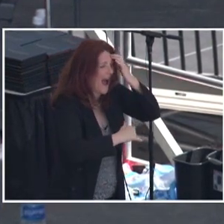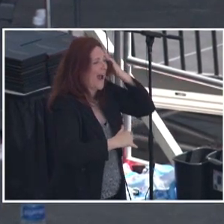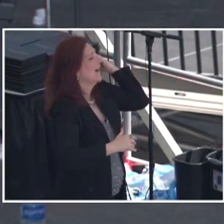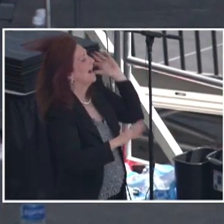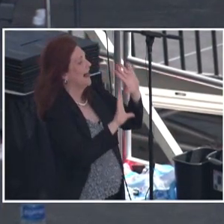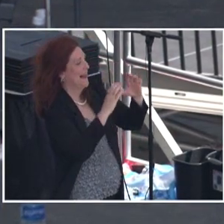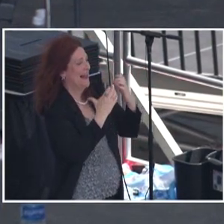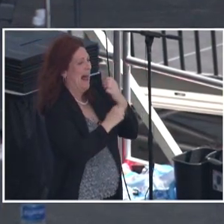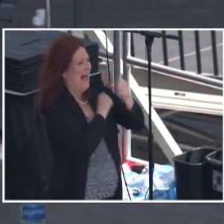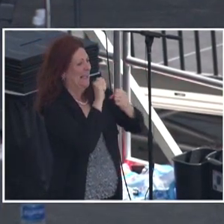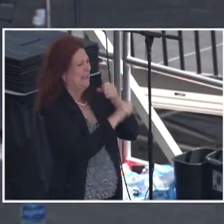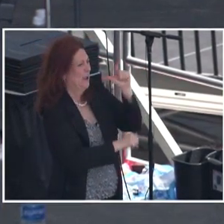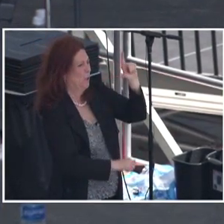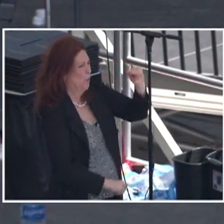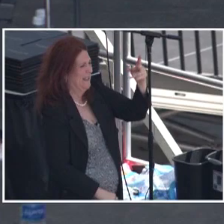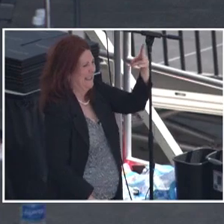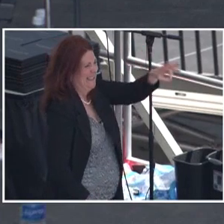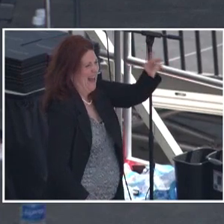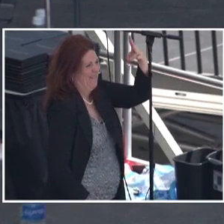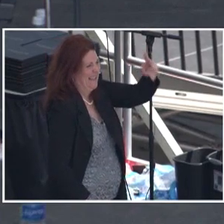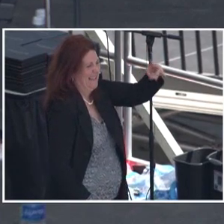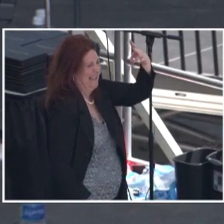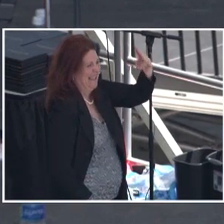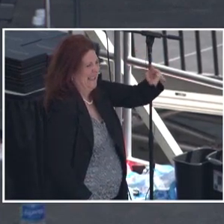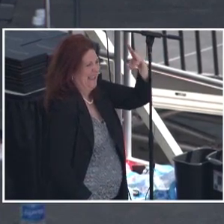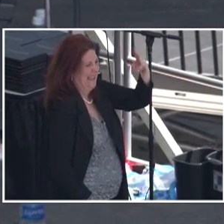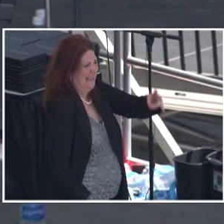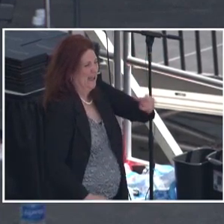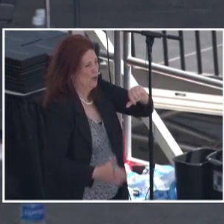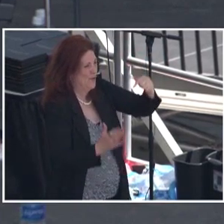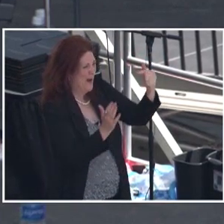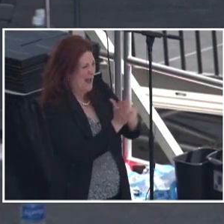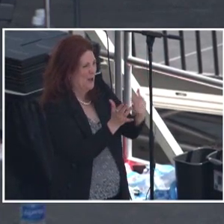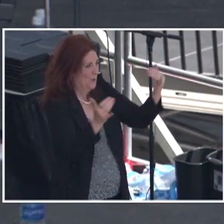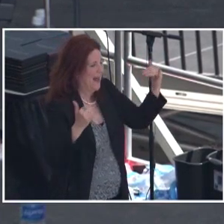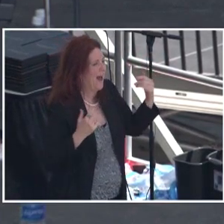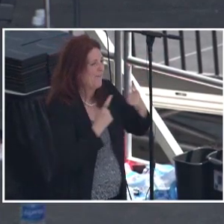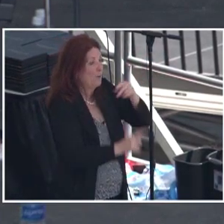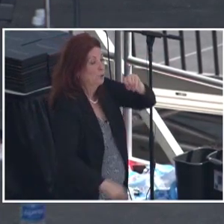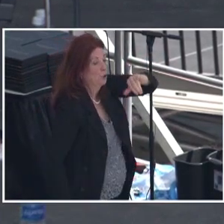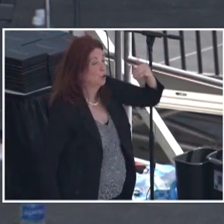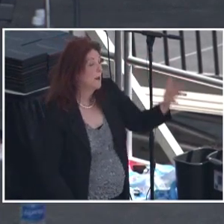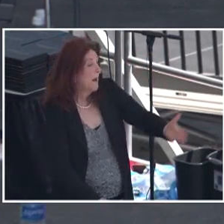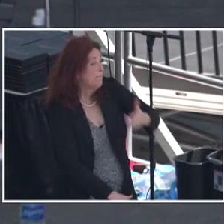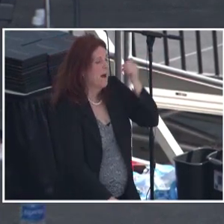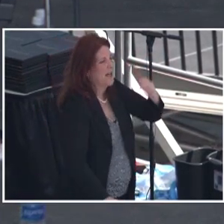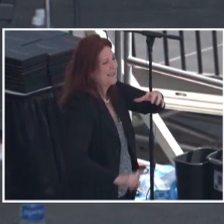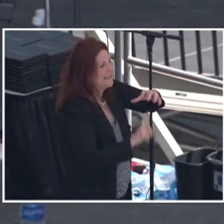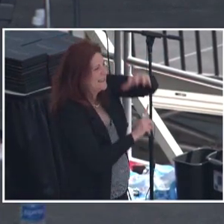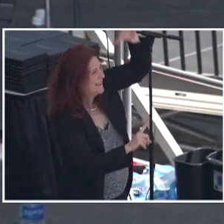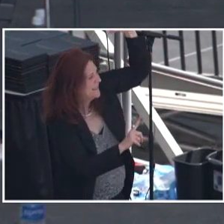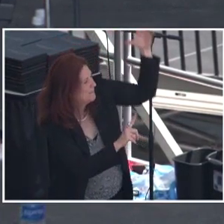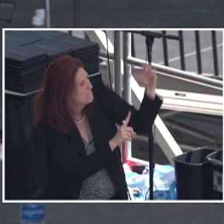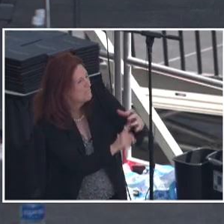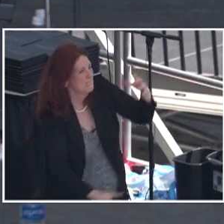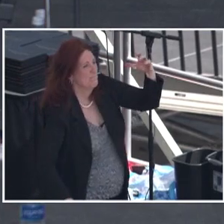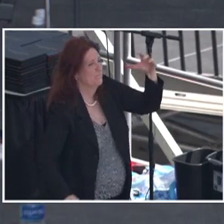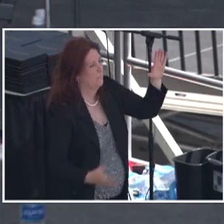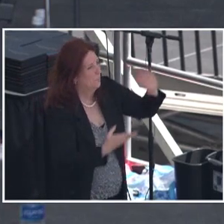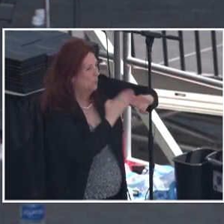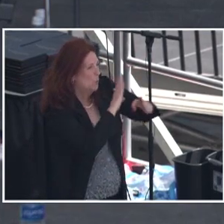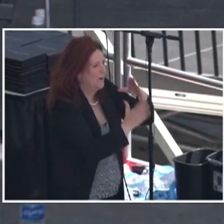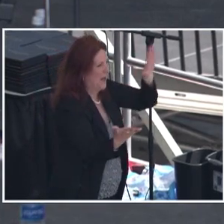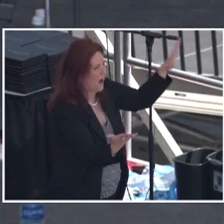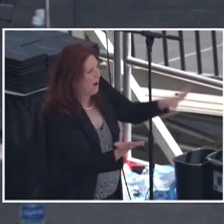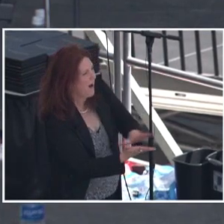of 2017 graduates from New Jersey's best community college.